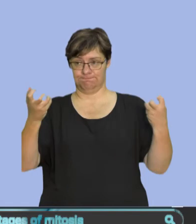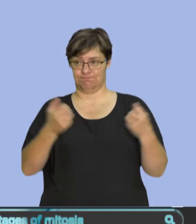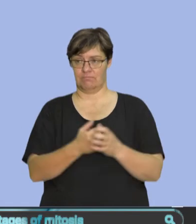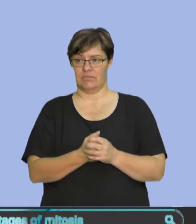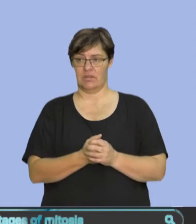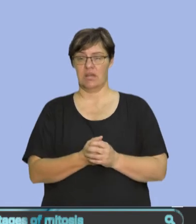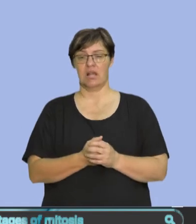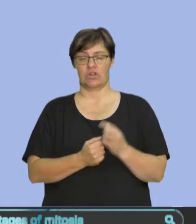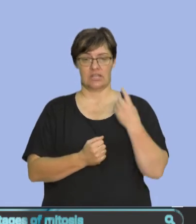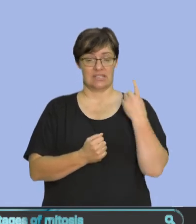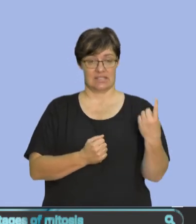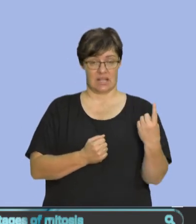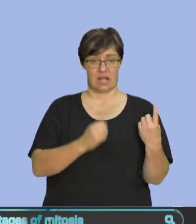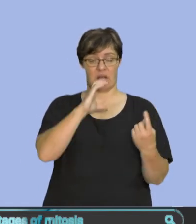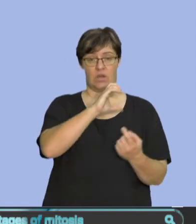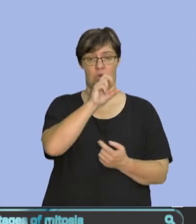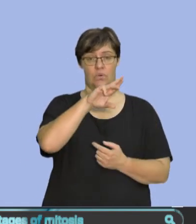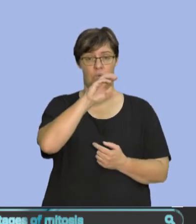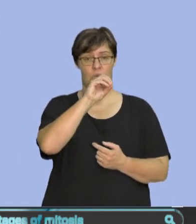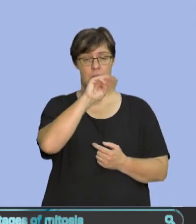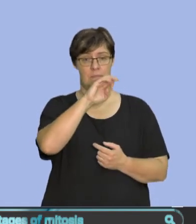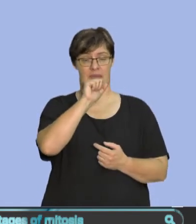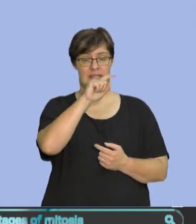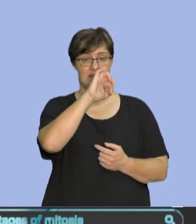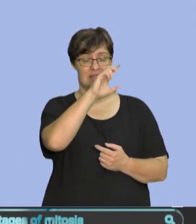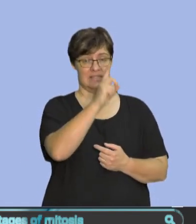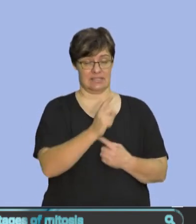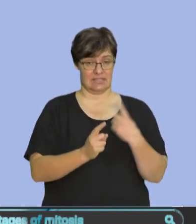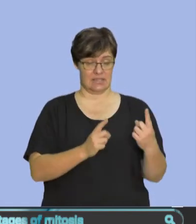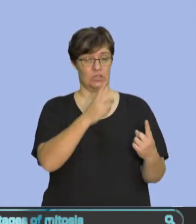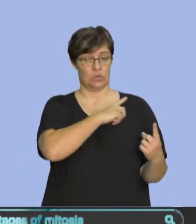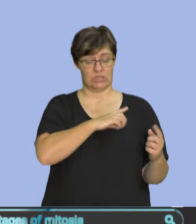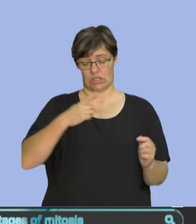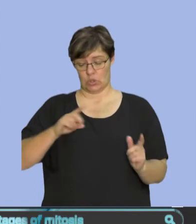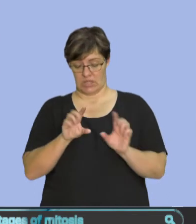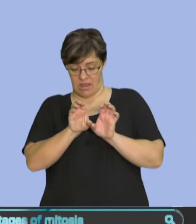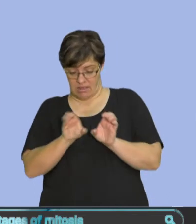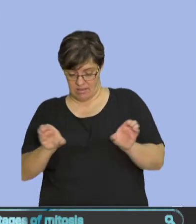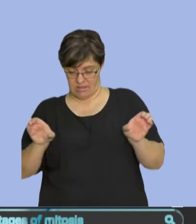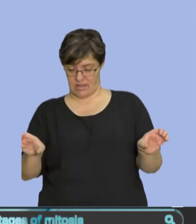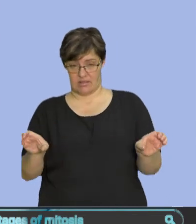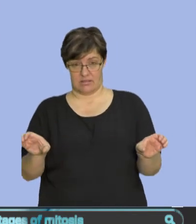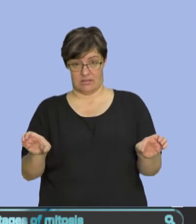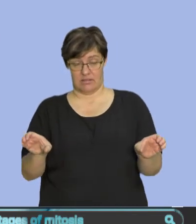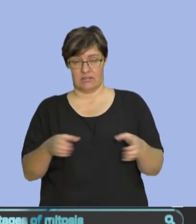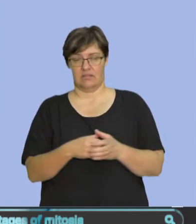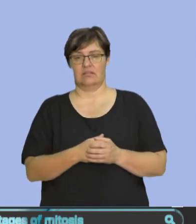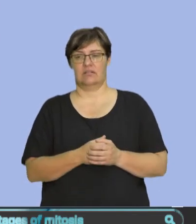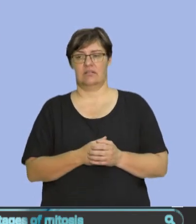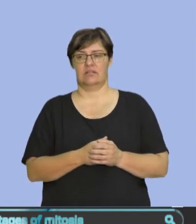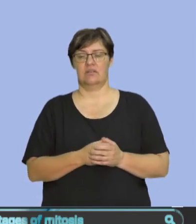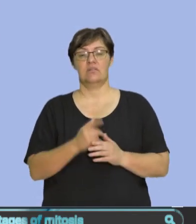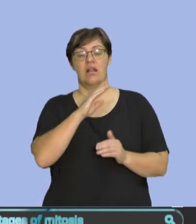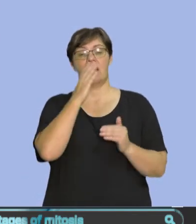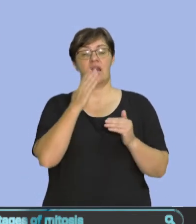see is that single chromatids, called daughter chromosomes, are now moving to the opposite poles. In the